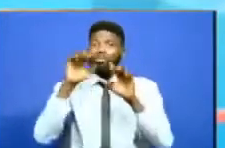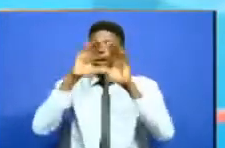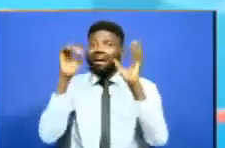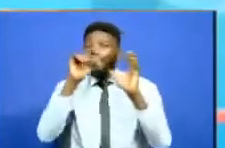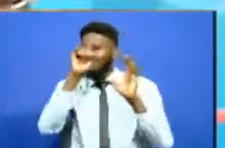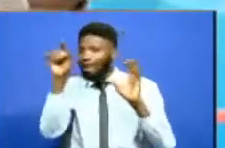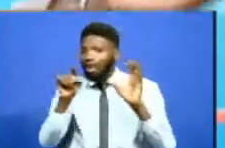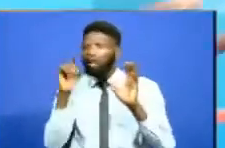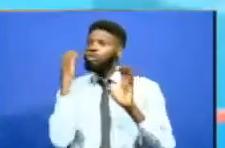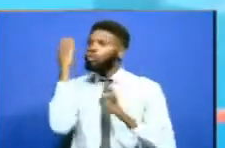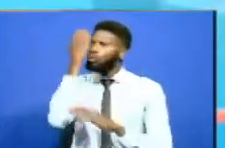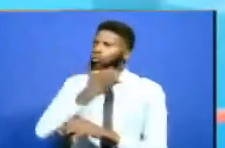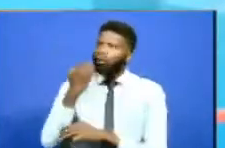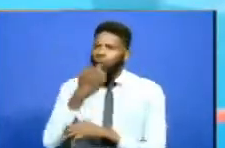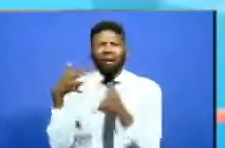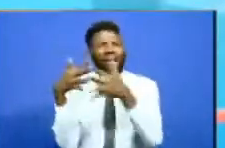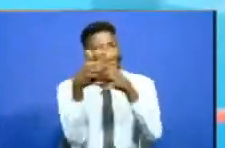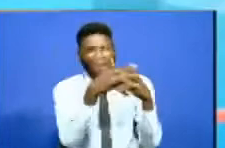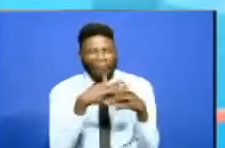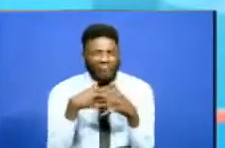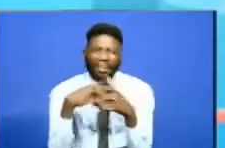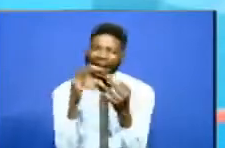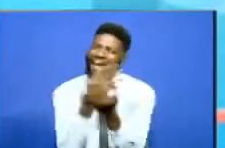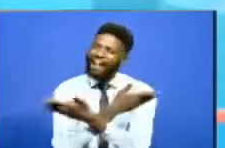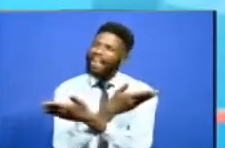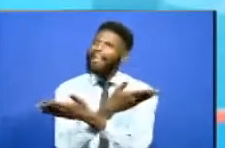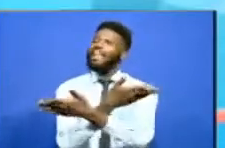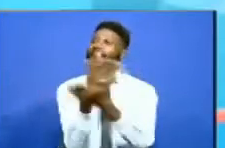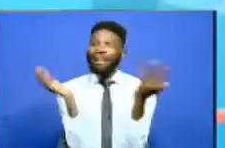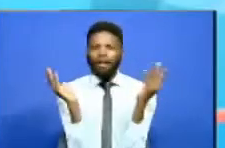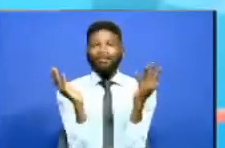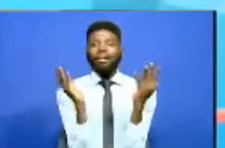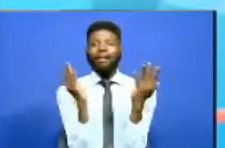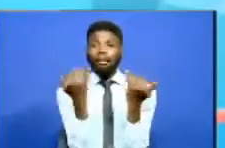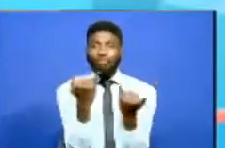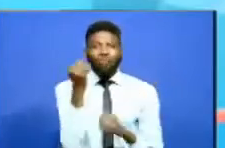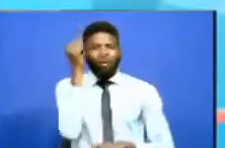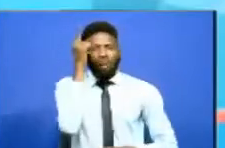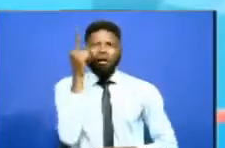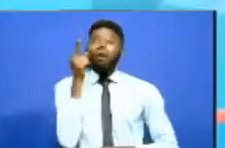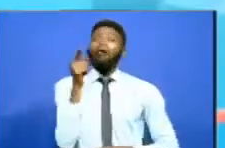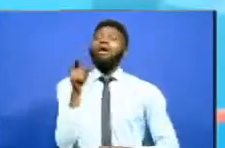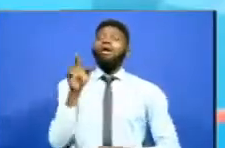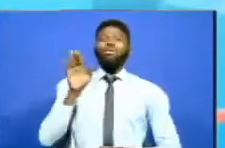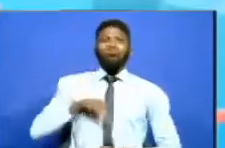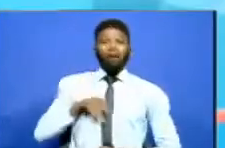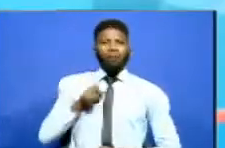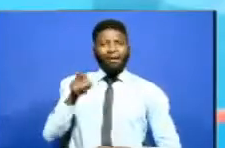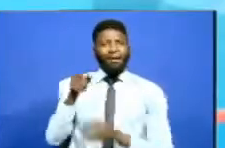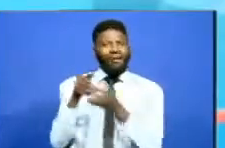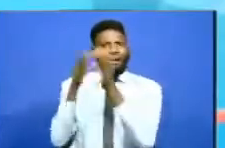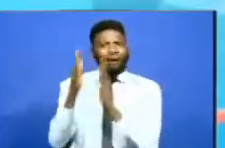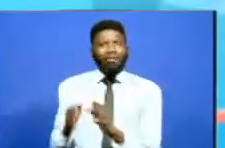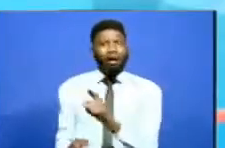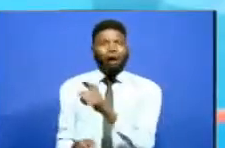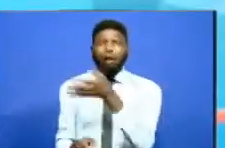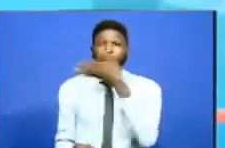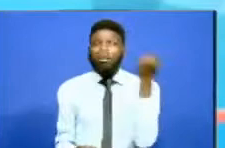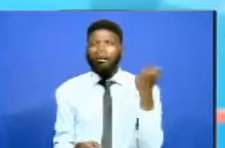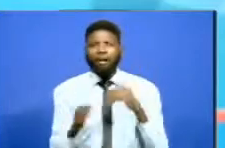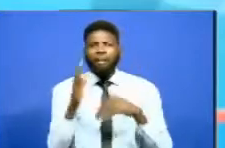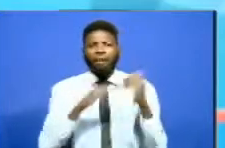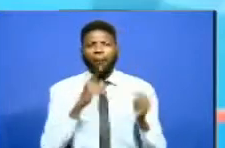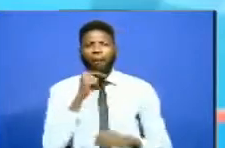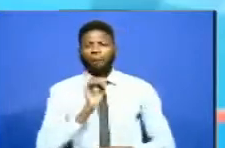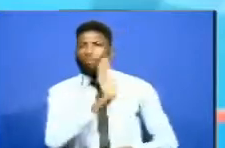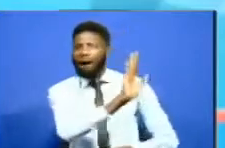from Europe to Americas and everywhere, are realizing that women leadership Kumbe is even better than the male.